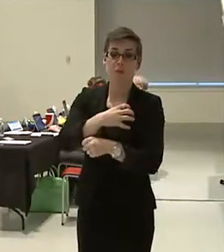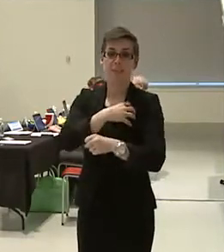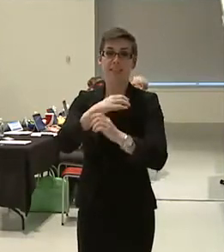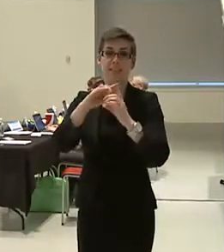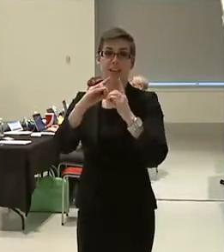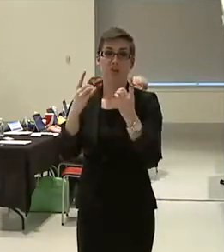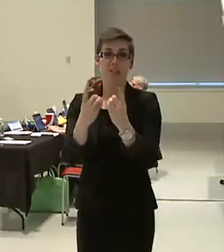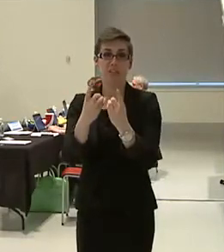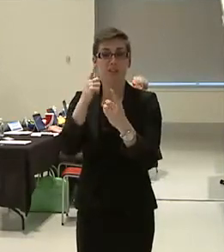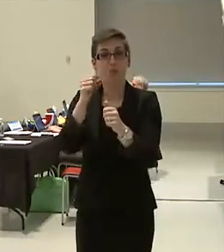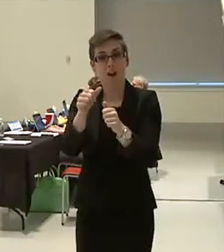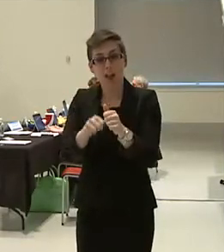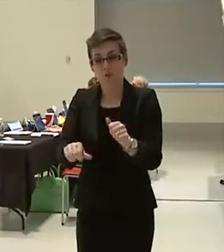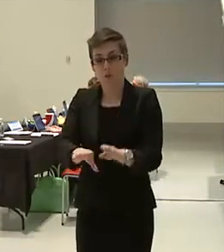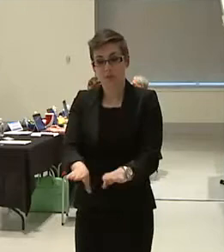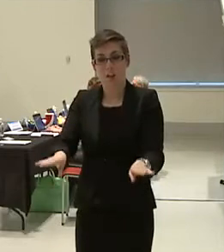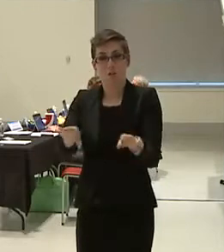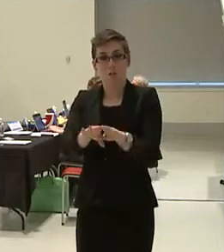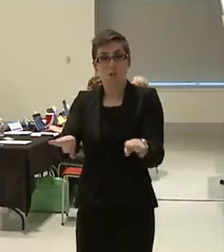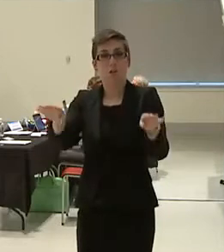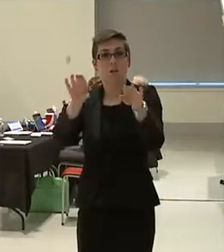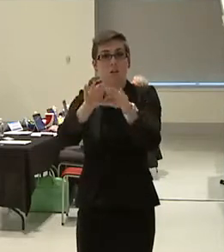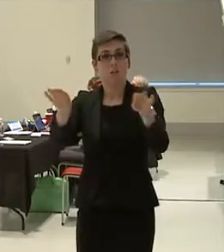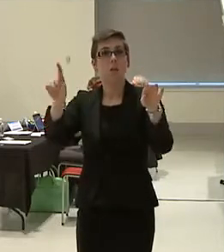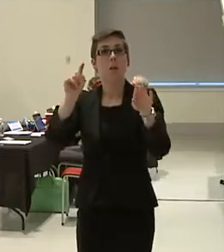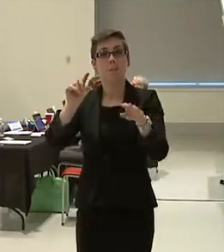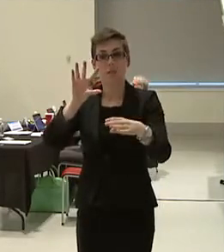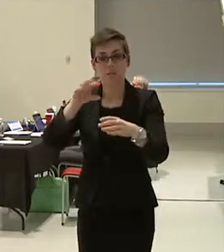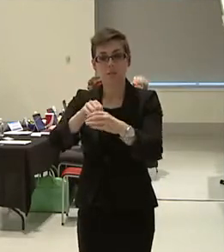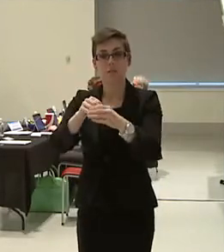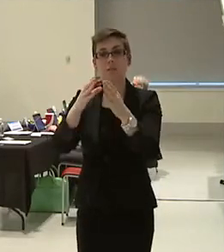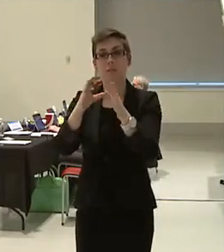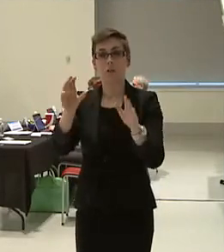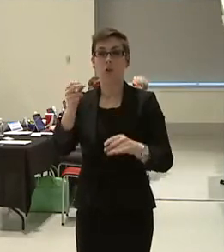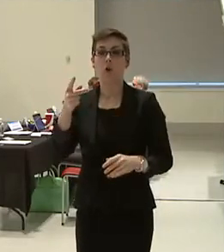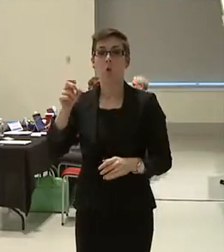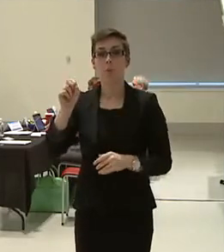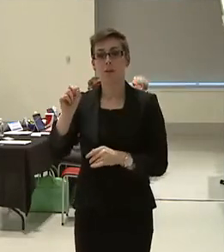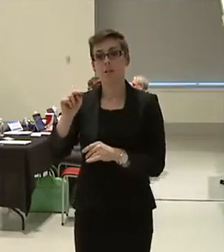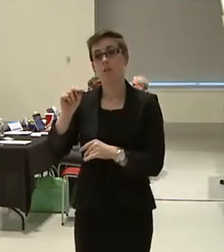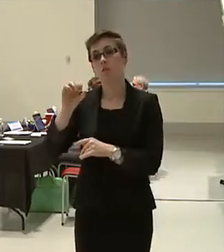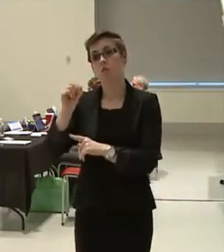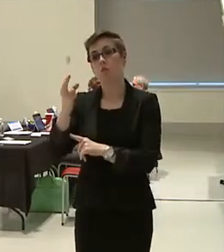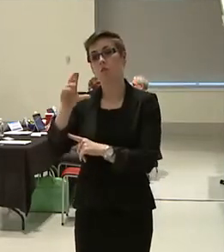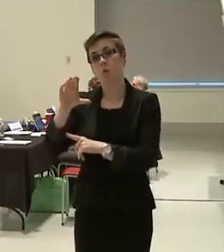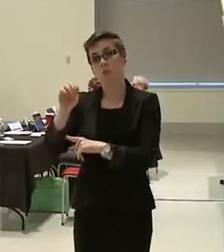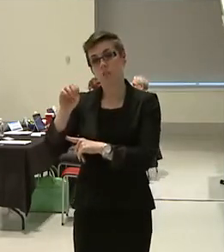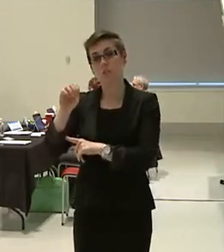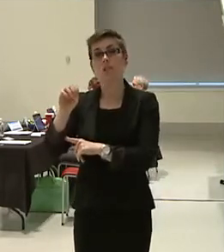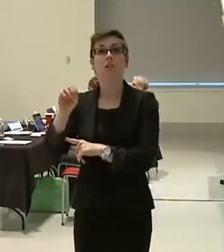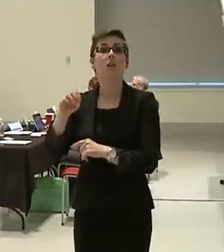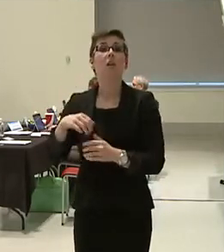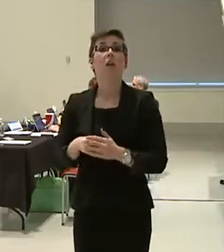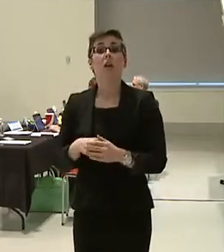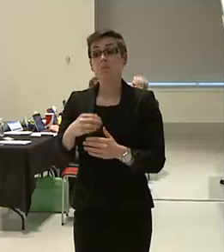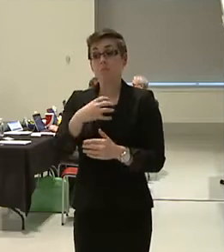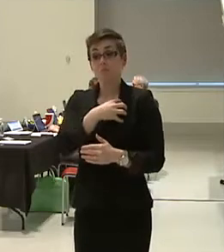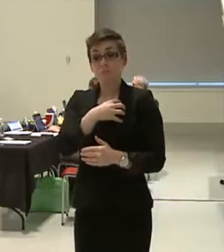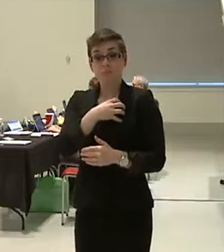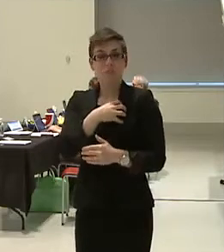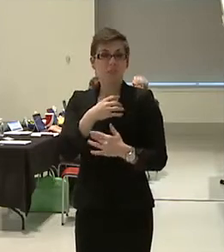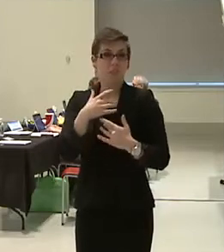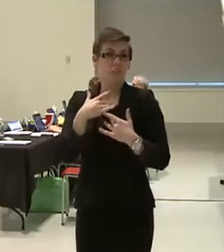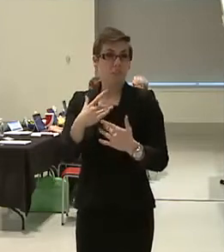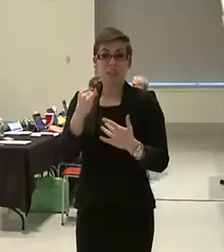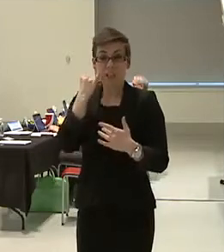every operational level into the new open source communication landscape. Police leaders who don't understand this, in my opinion, should just step